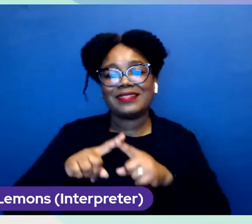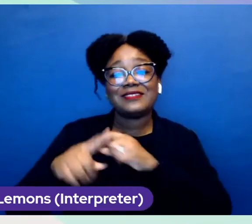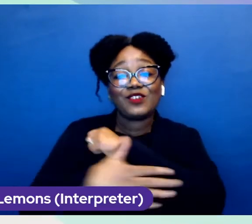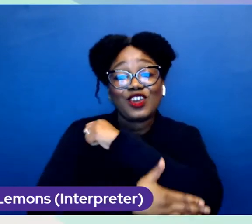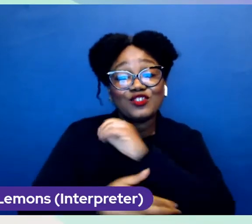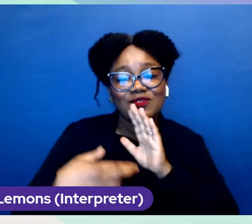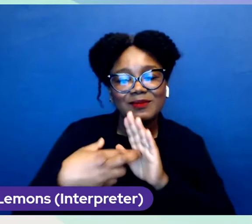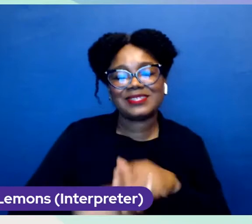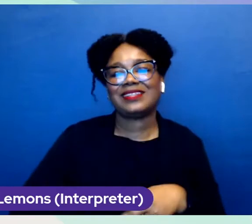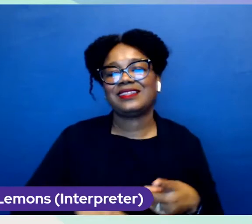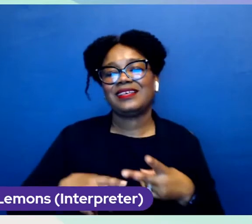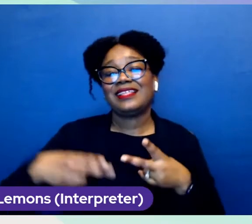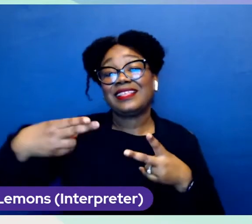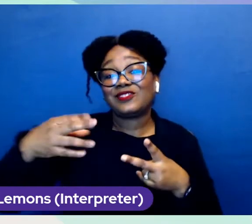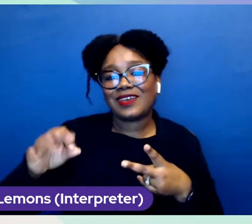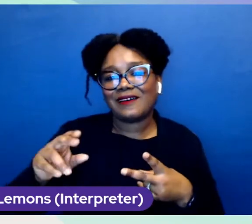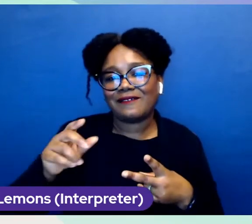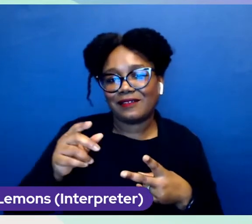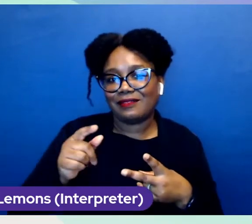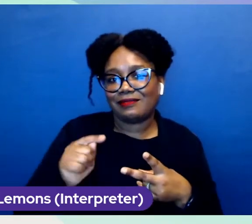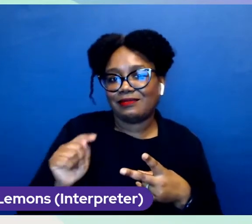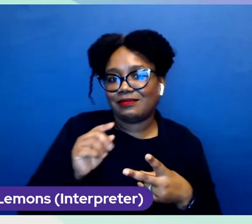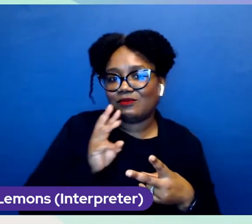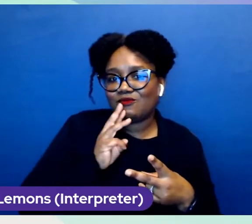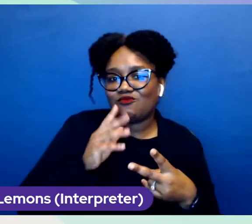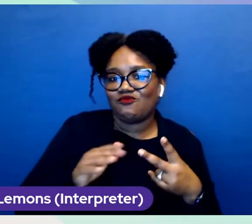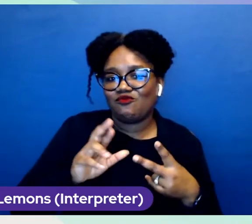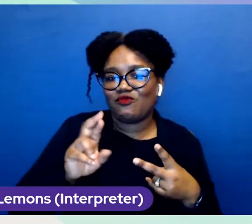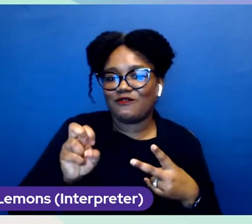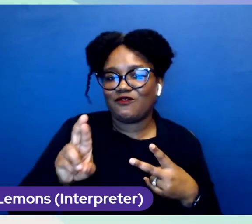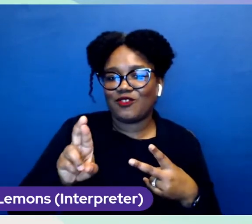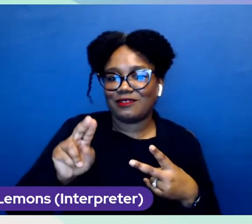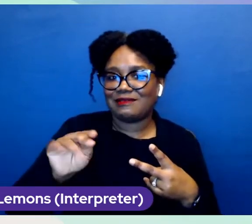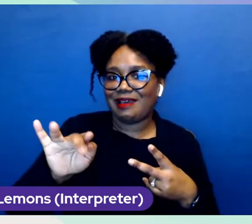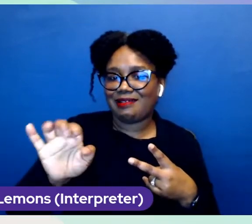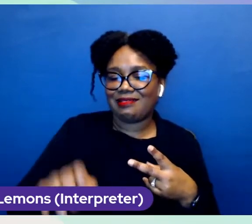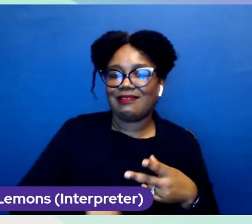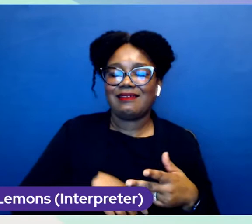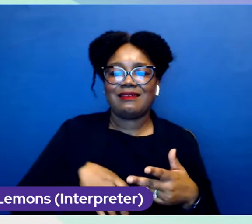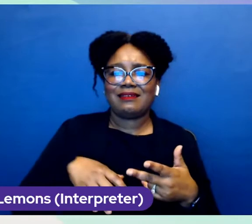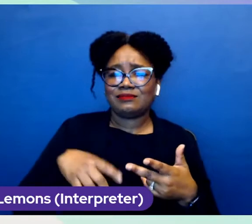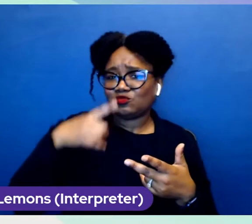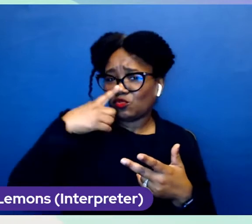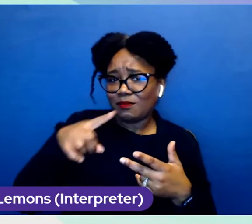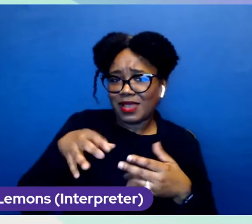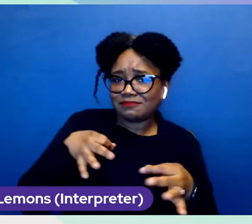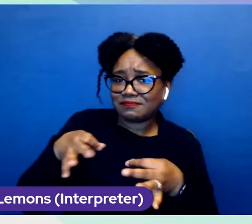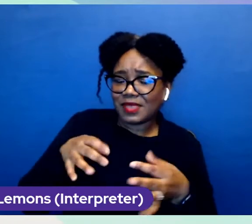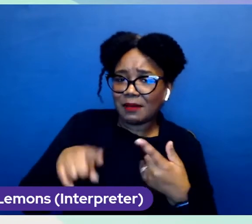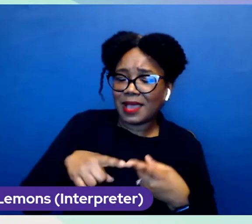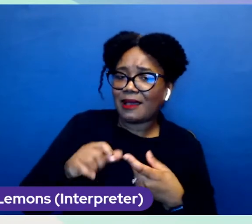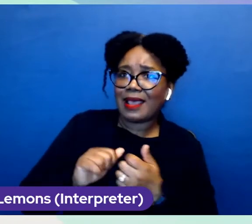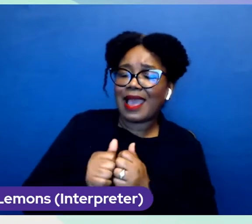Nile. Can you tell us a little bit about how the Nile Project experience has changed who you are as a musician and